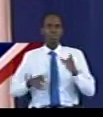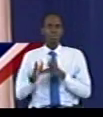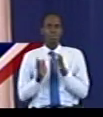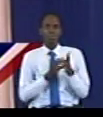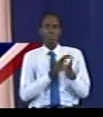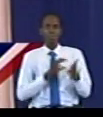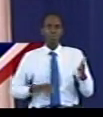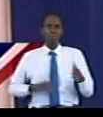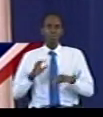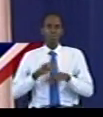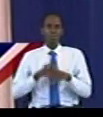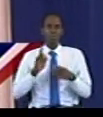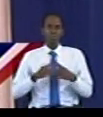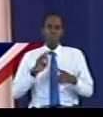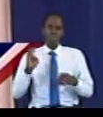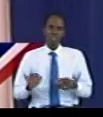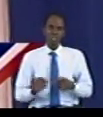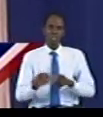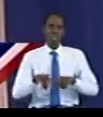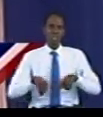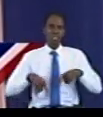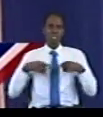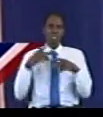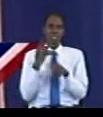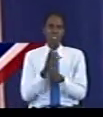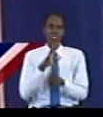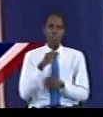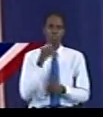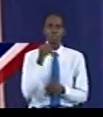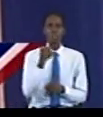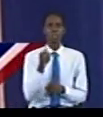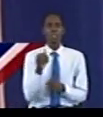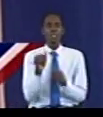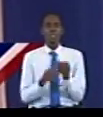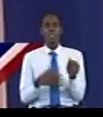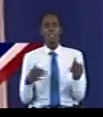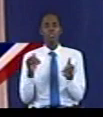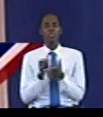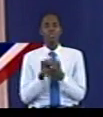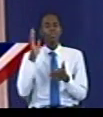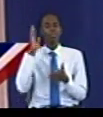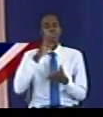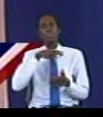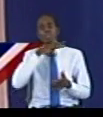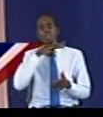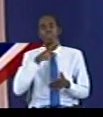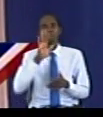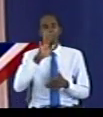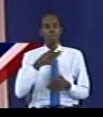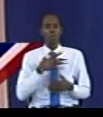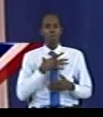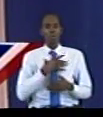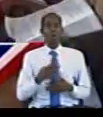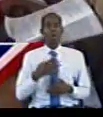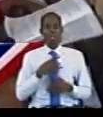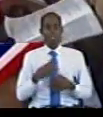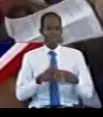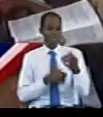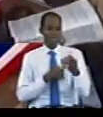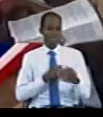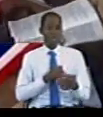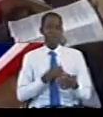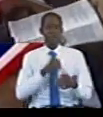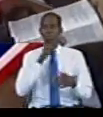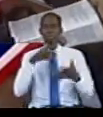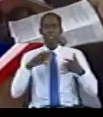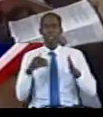life. Keep yourself, keep yourself. Anything that will stain your white garment, you are not going to allow that sin. Anything